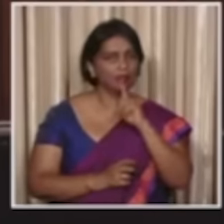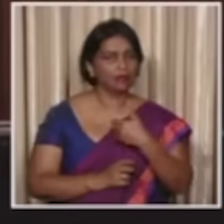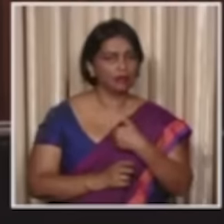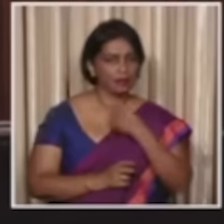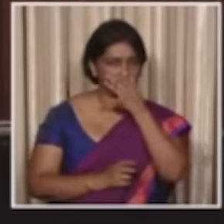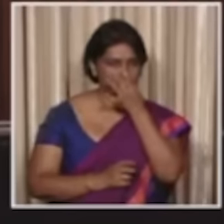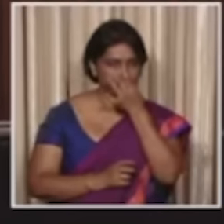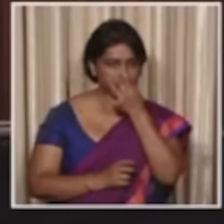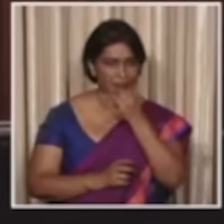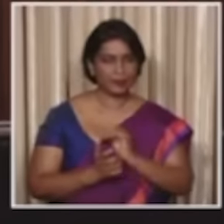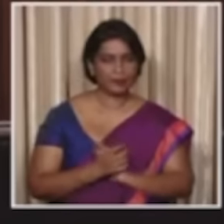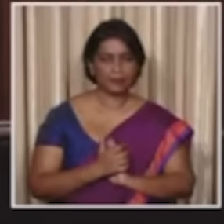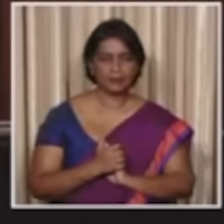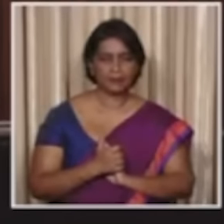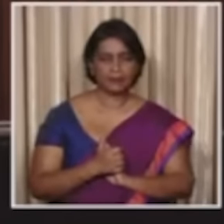Samavinna?